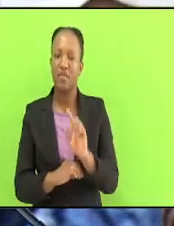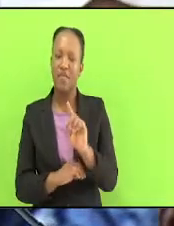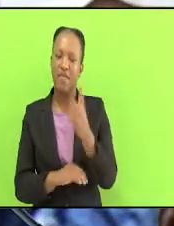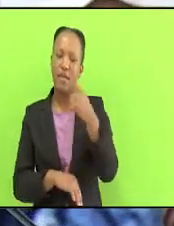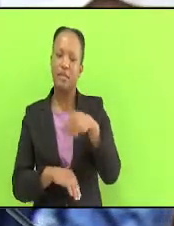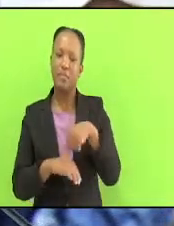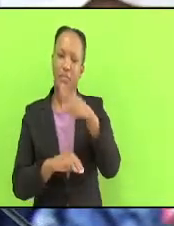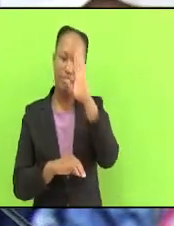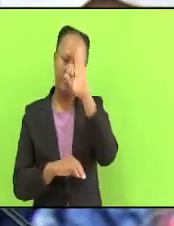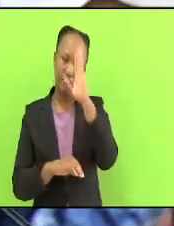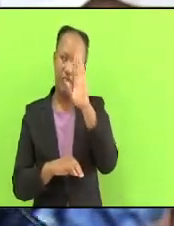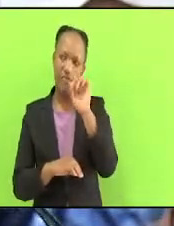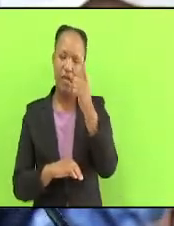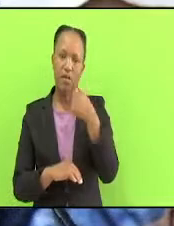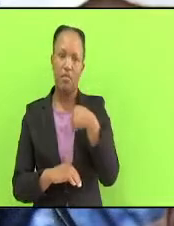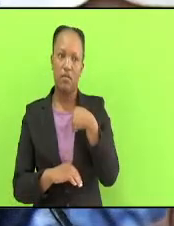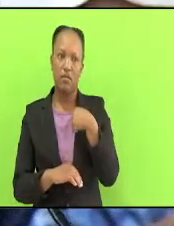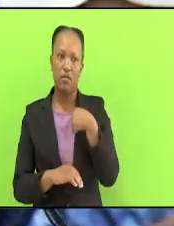chairperson